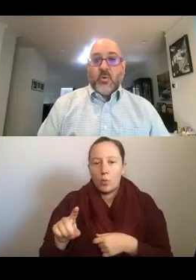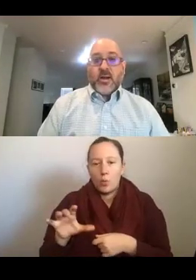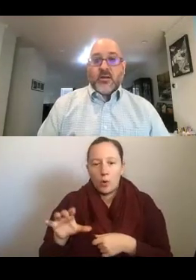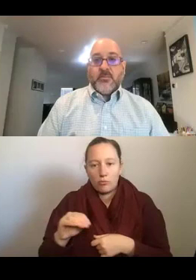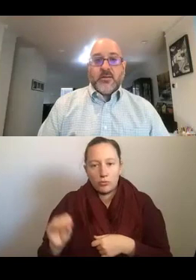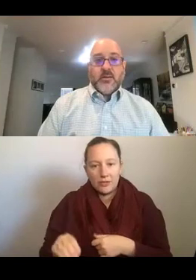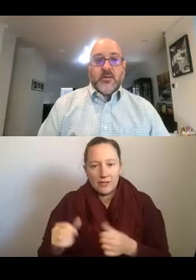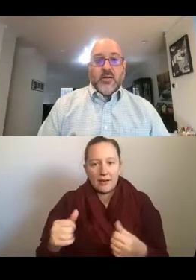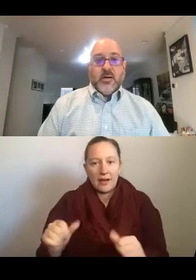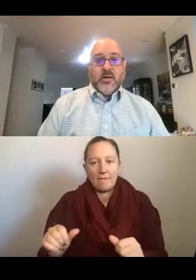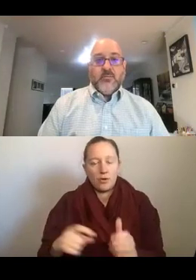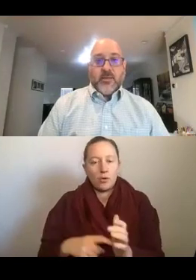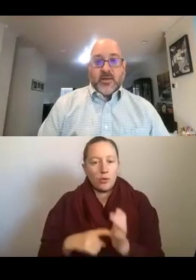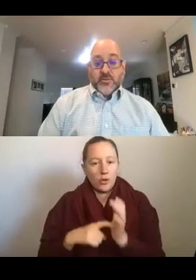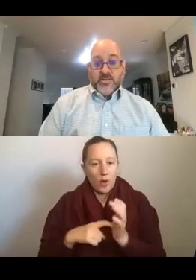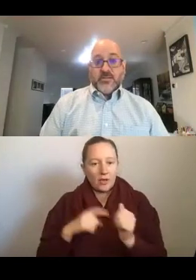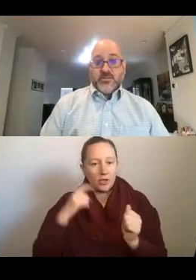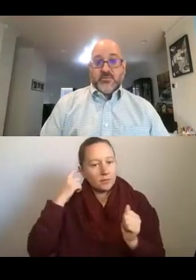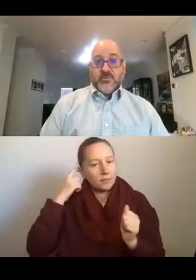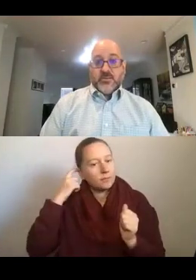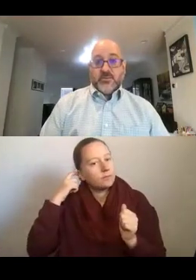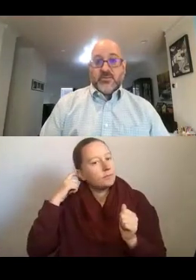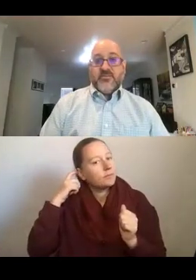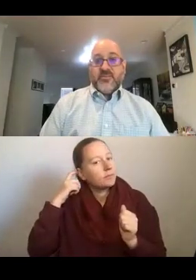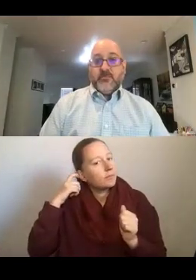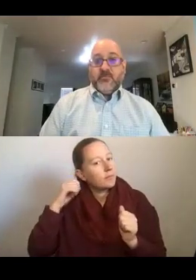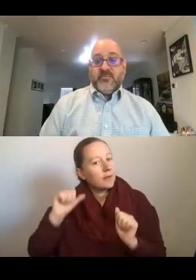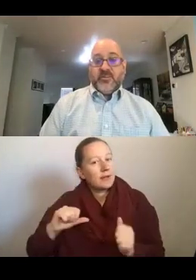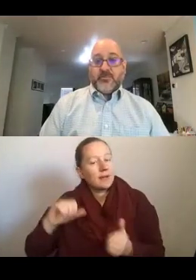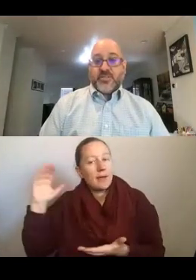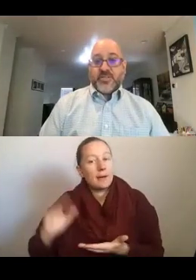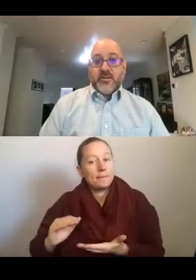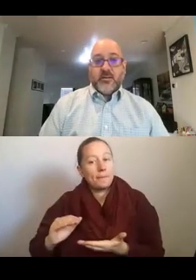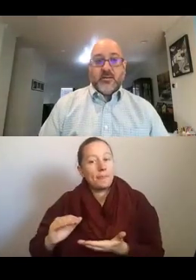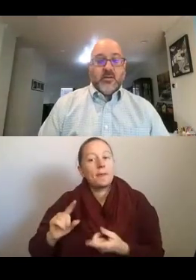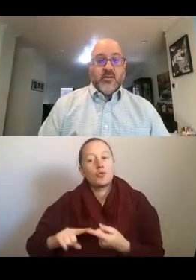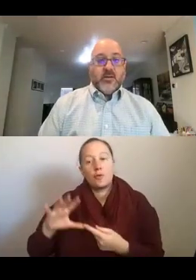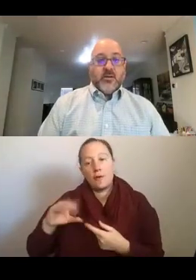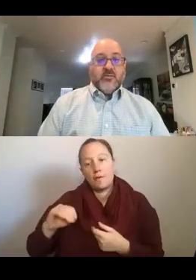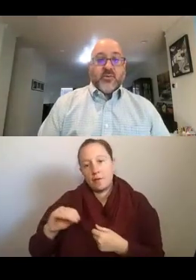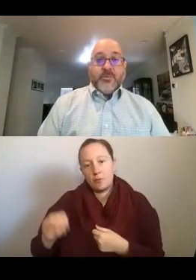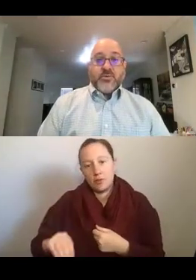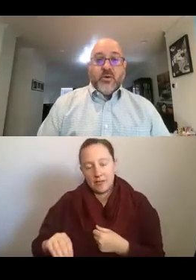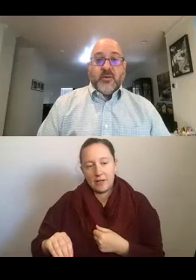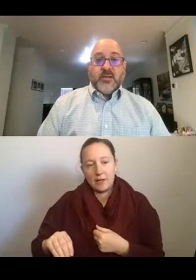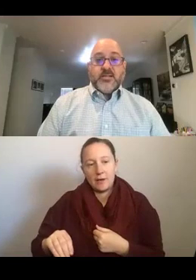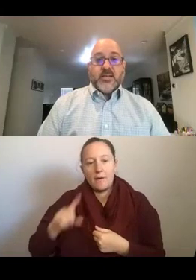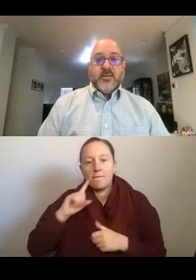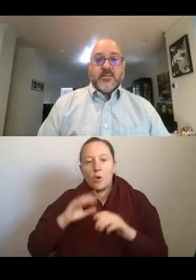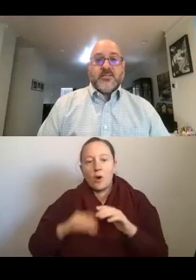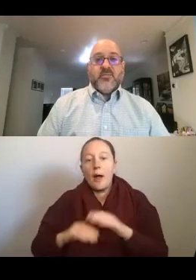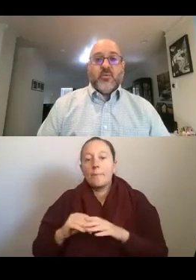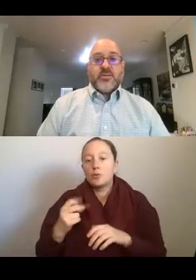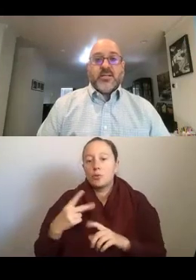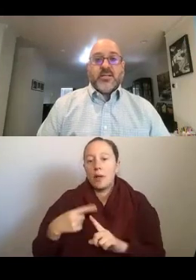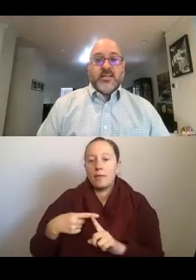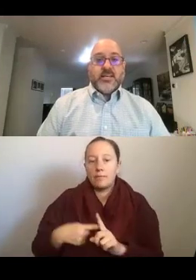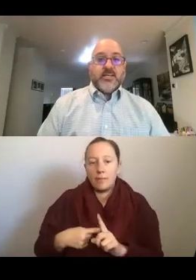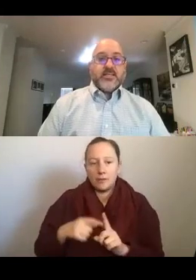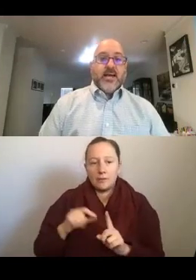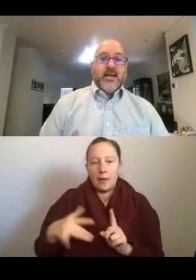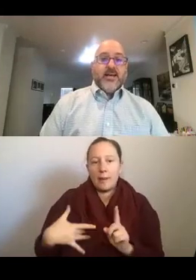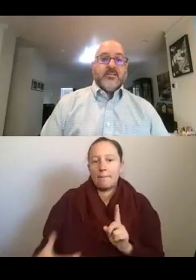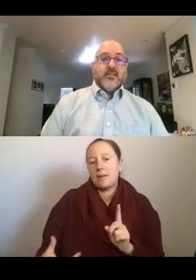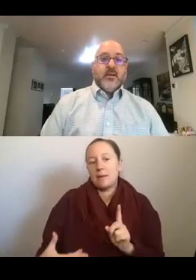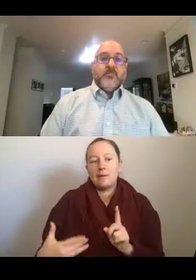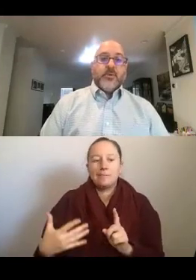effort requirement. That can go down to as little as 50% for up to 12 months. And this is for such